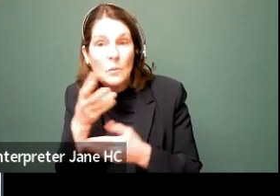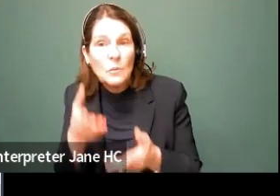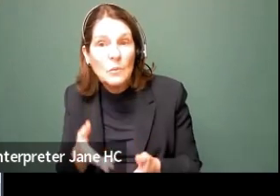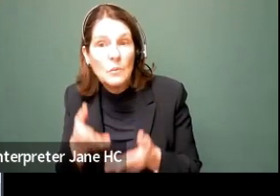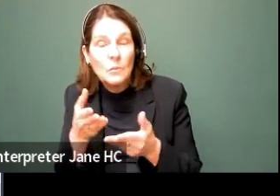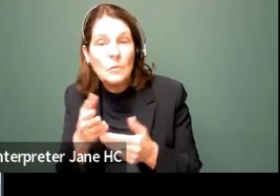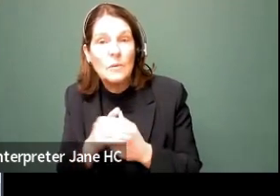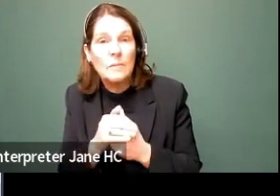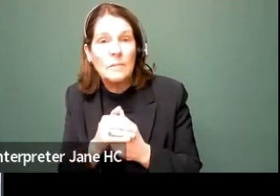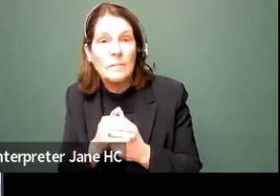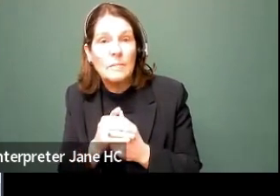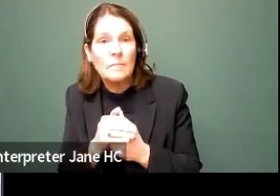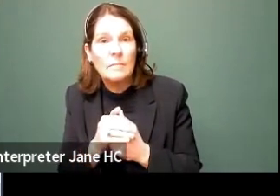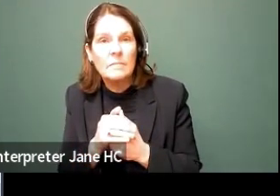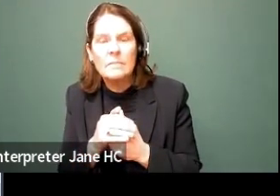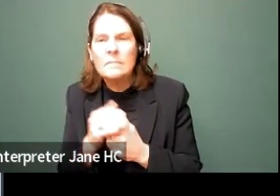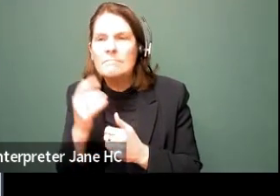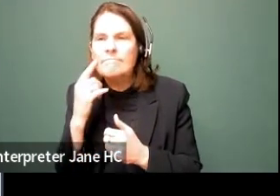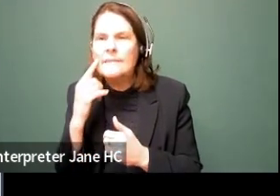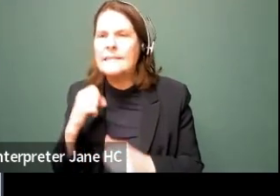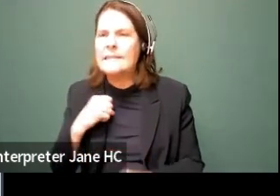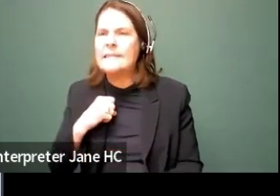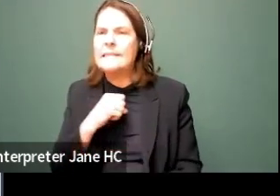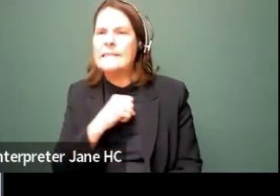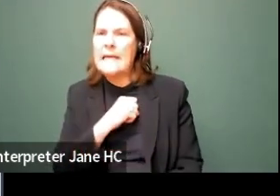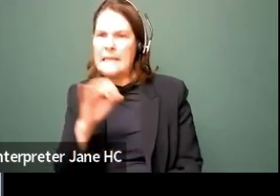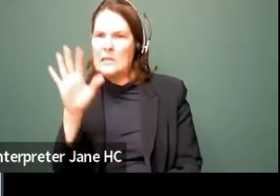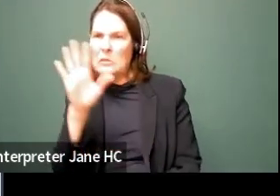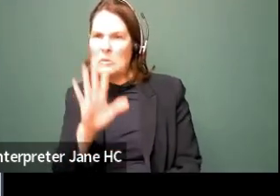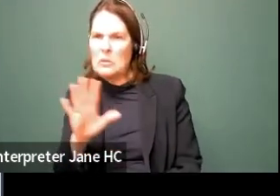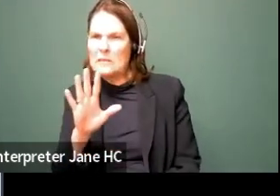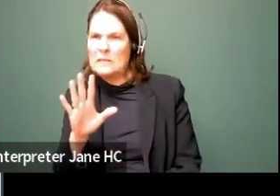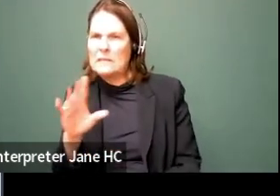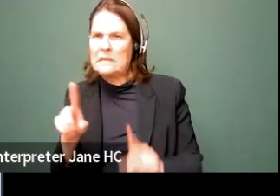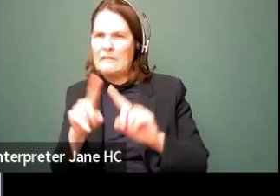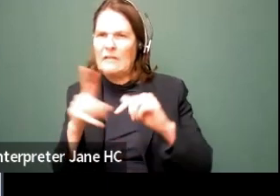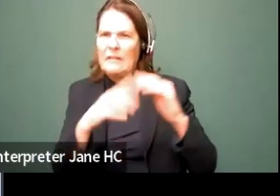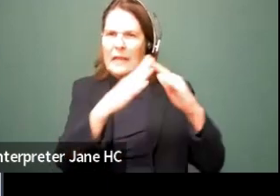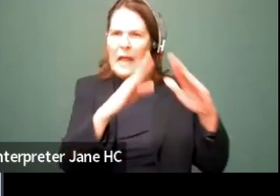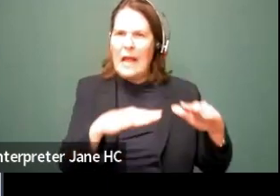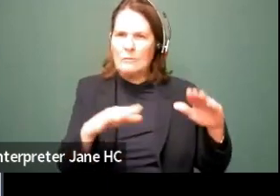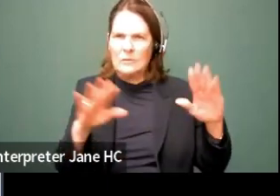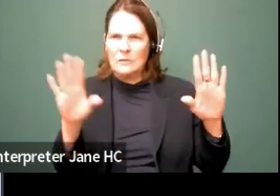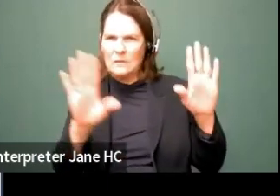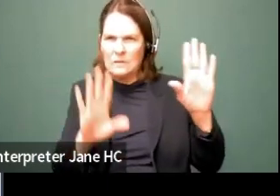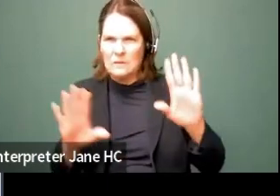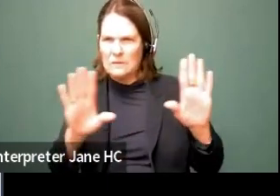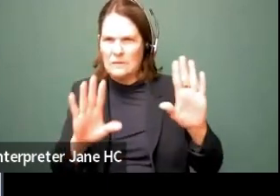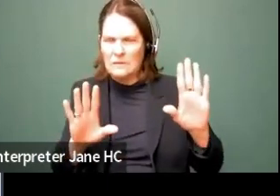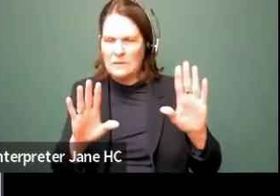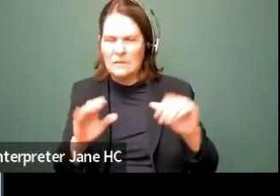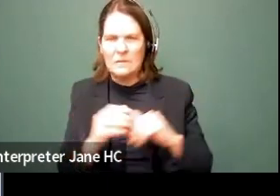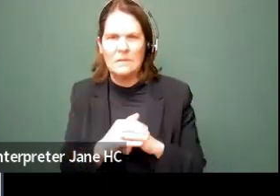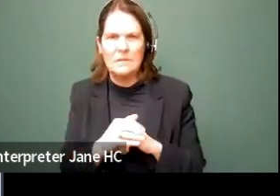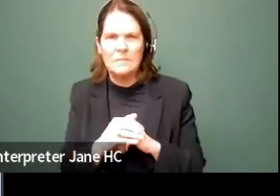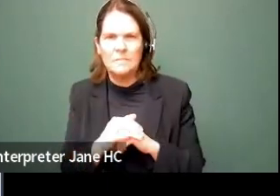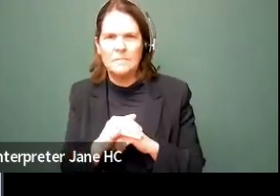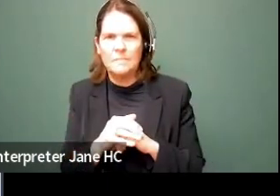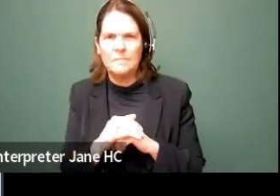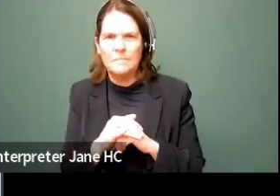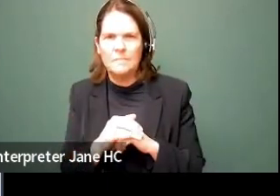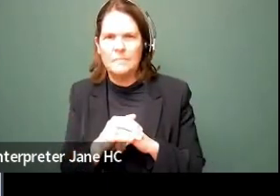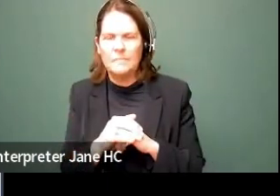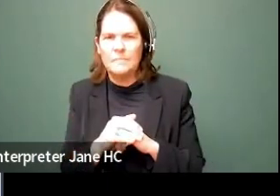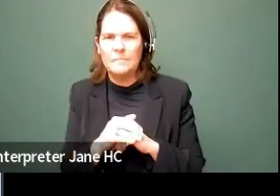You can see the layout is a little different between the House and the Senate sides of the website. They kind